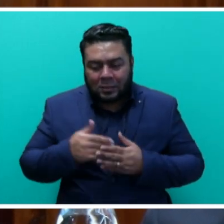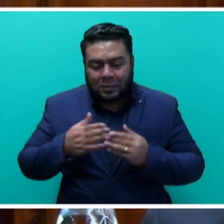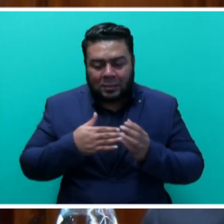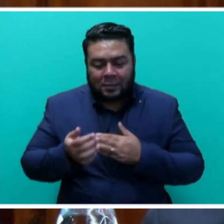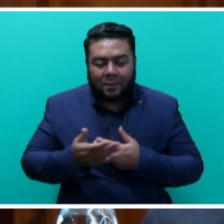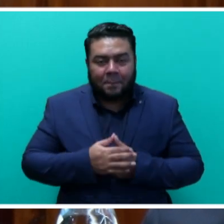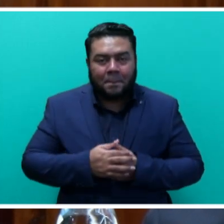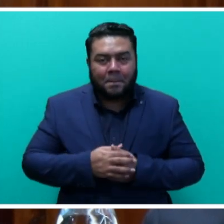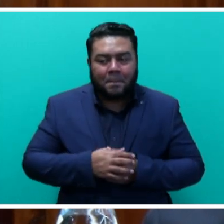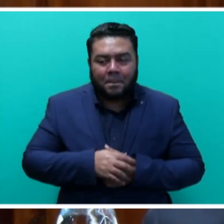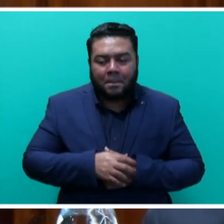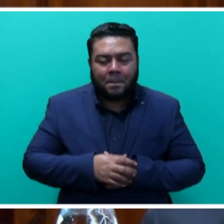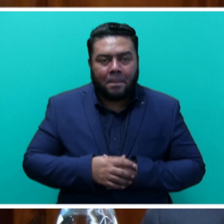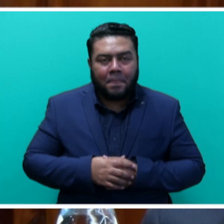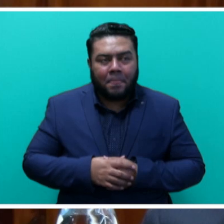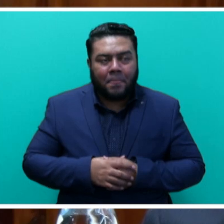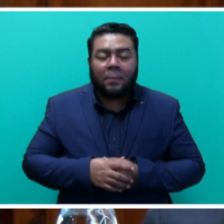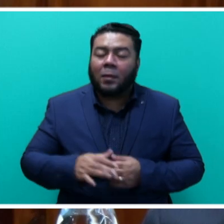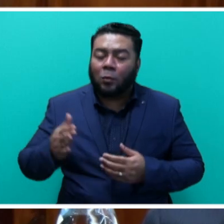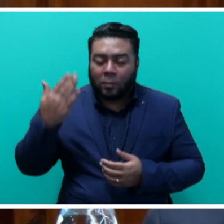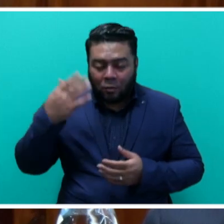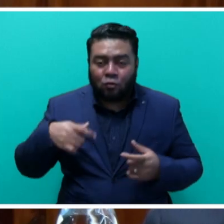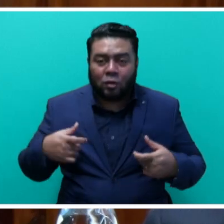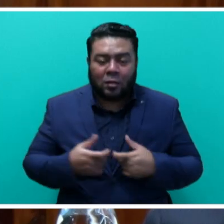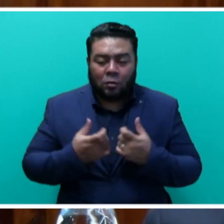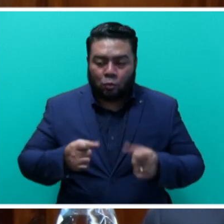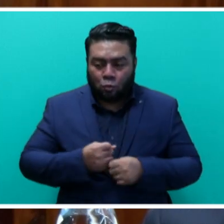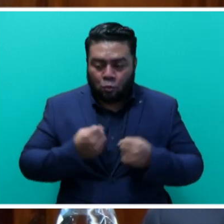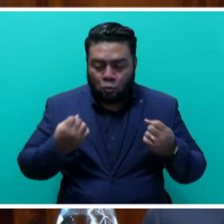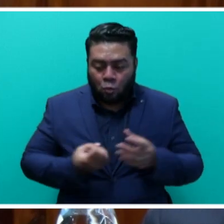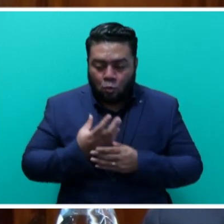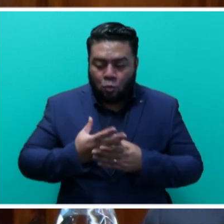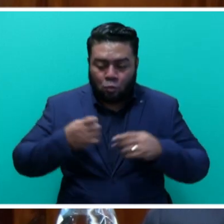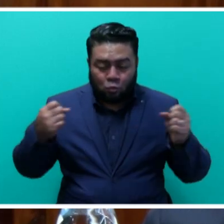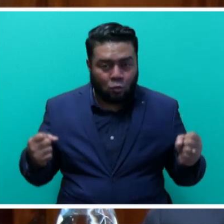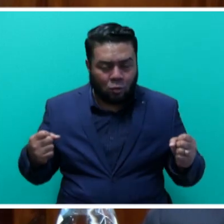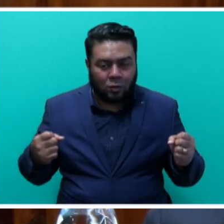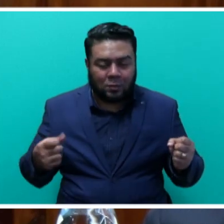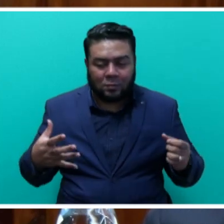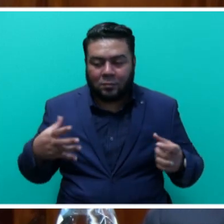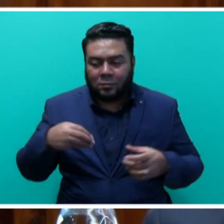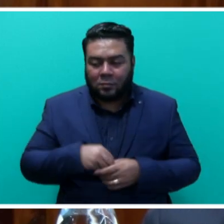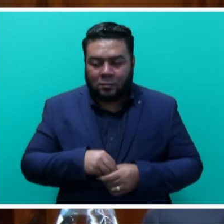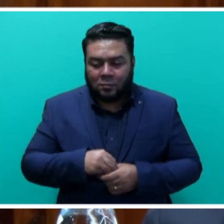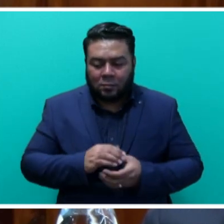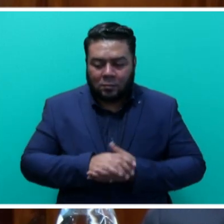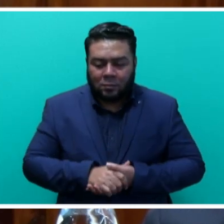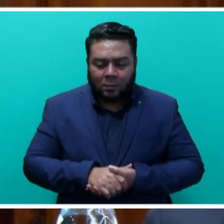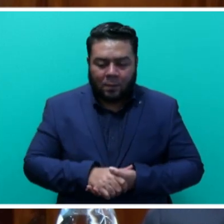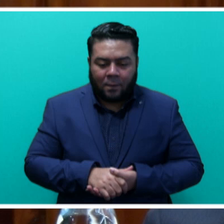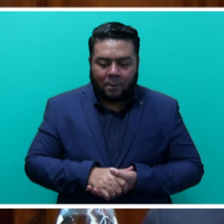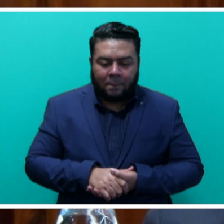of excellence. It is through these challenges that we grow stronger, reaffirming our dedication to the safety and well-being of every passenger